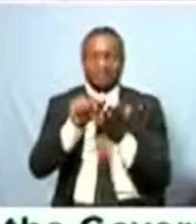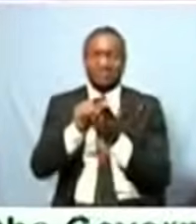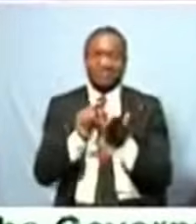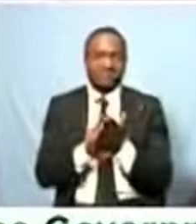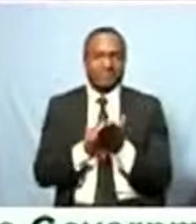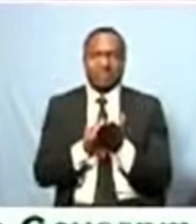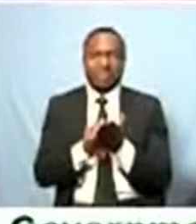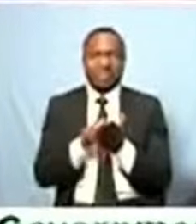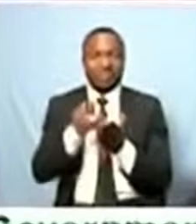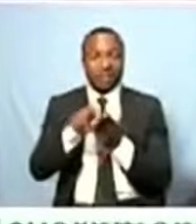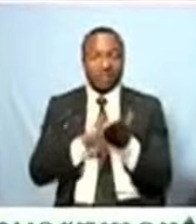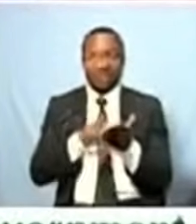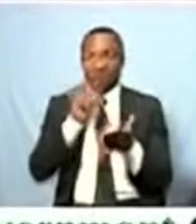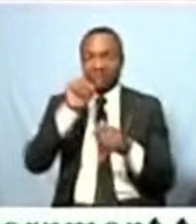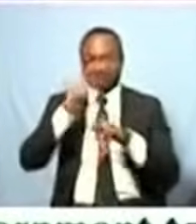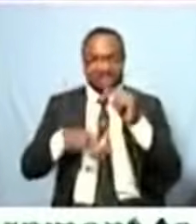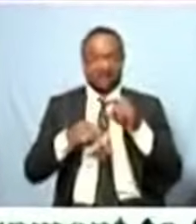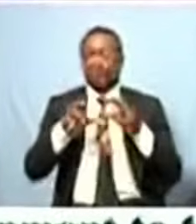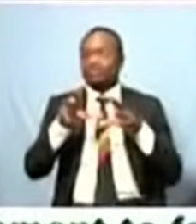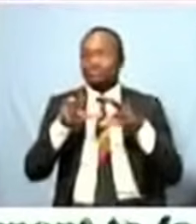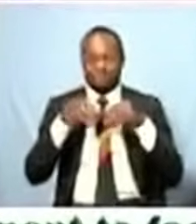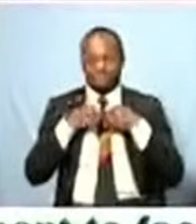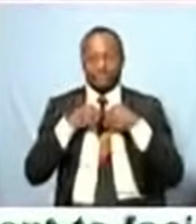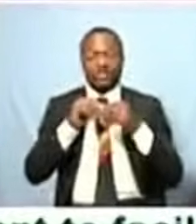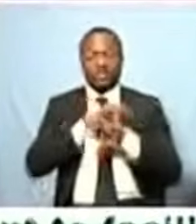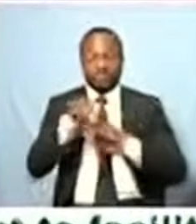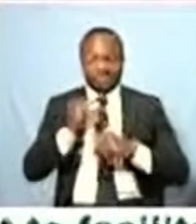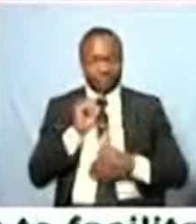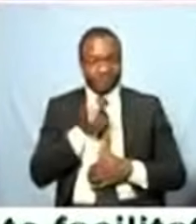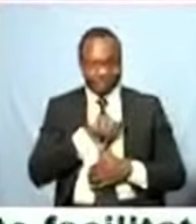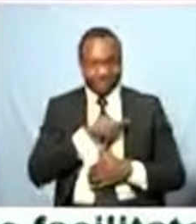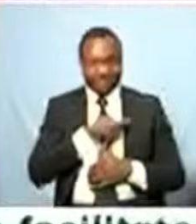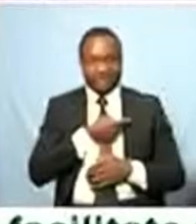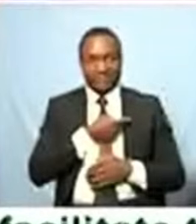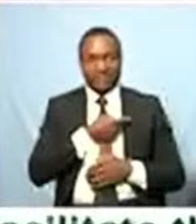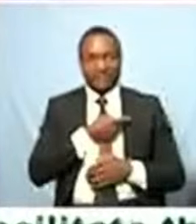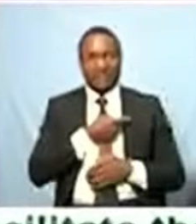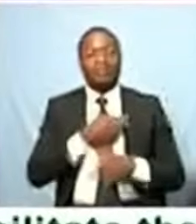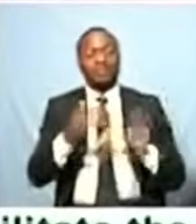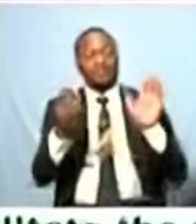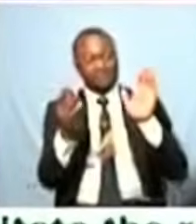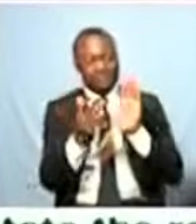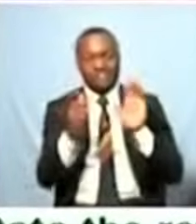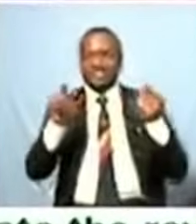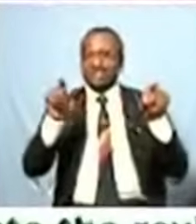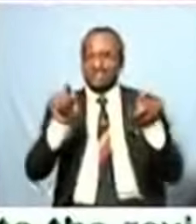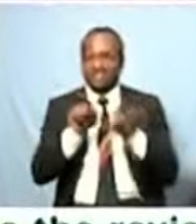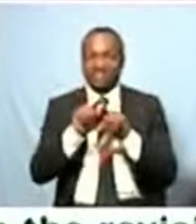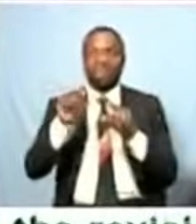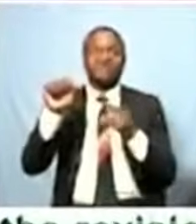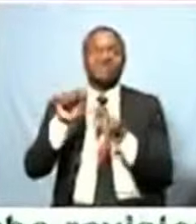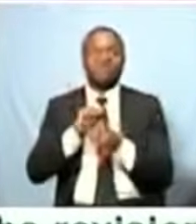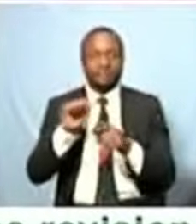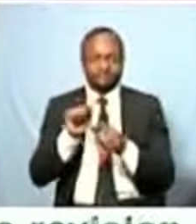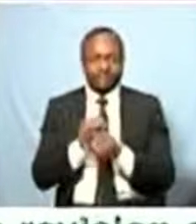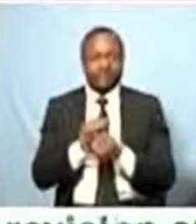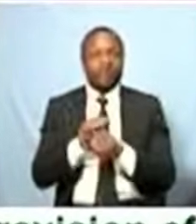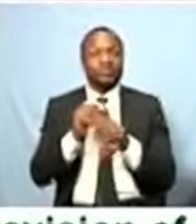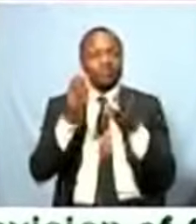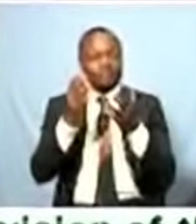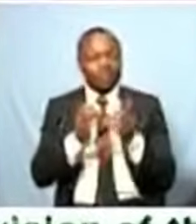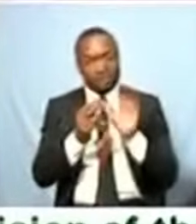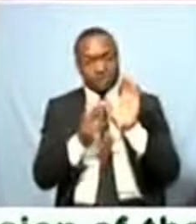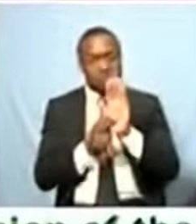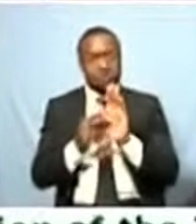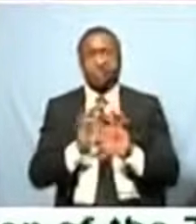cannot be accepted, and all of us went through that same training, and that we want to indicate